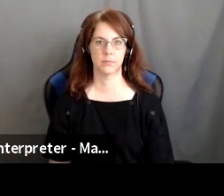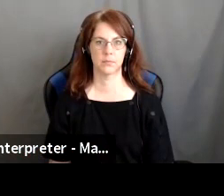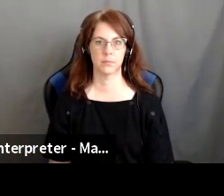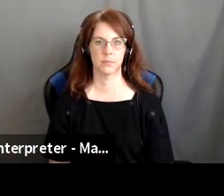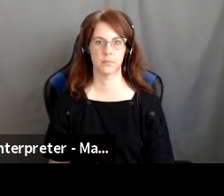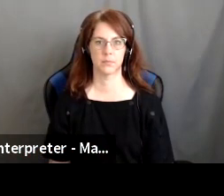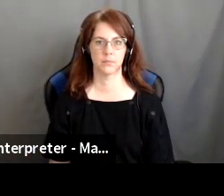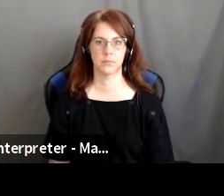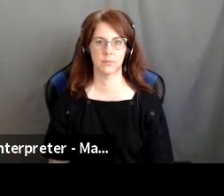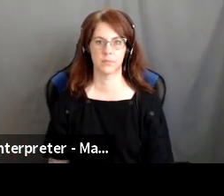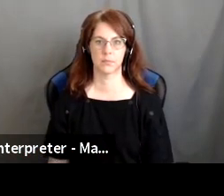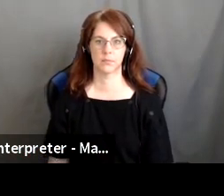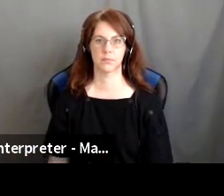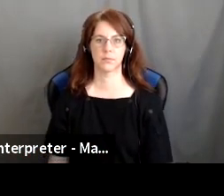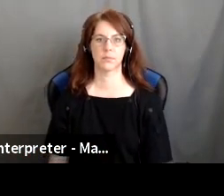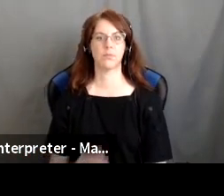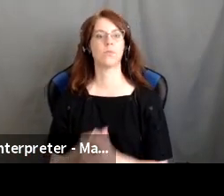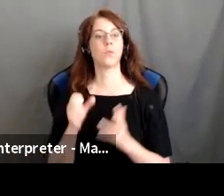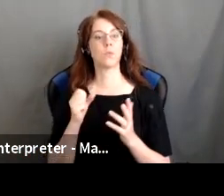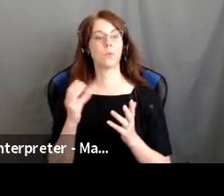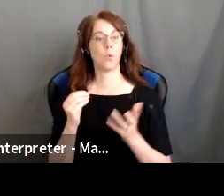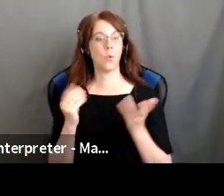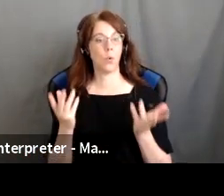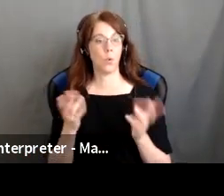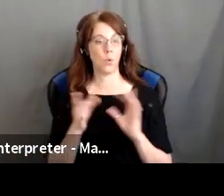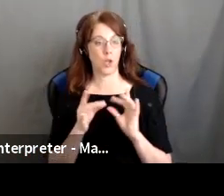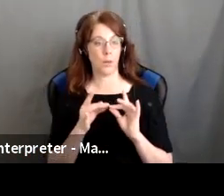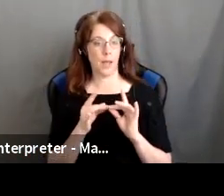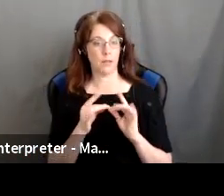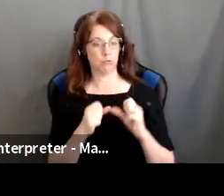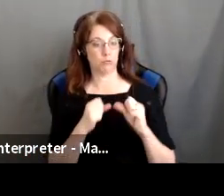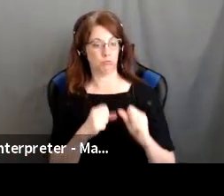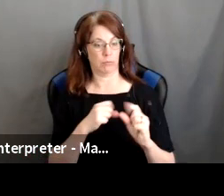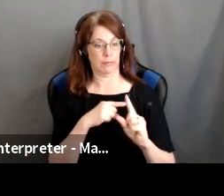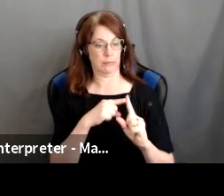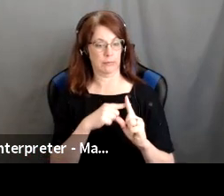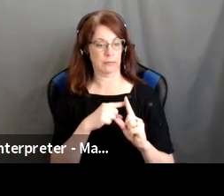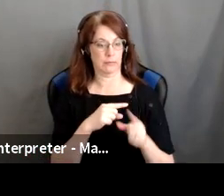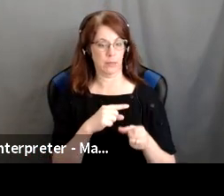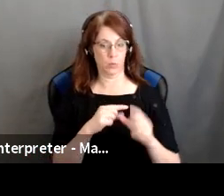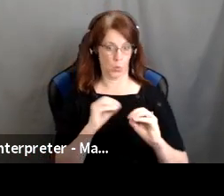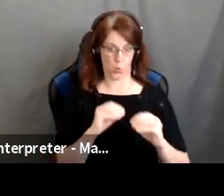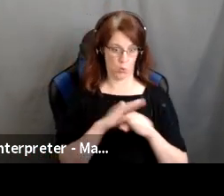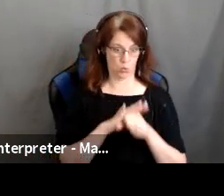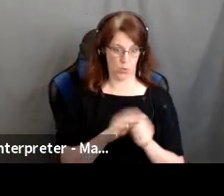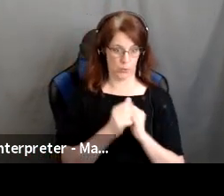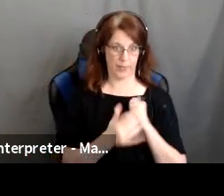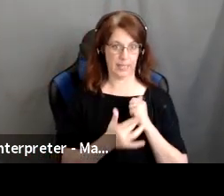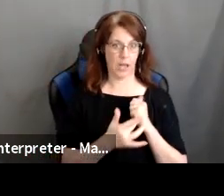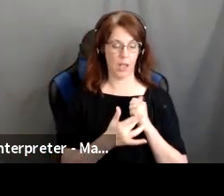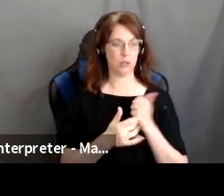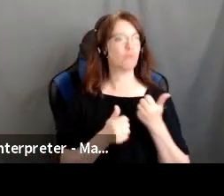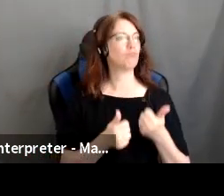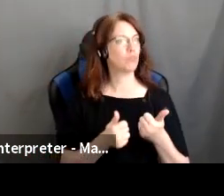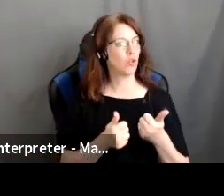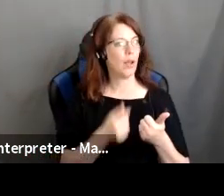So what we're talking about here is the strength. There is no stress with technology. That's good,